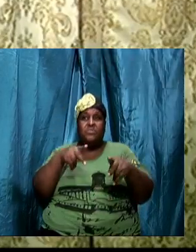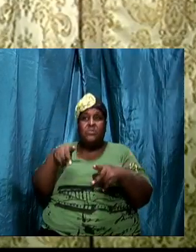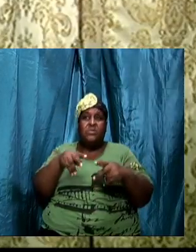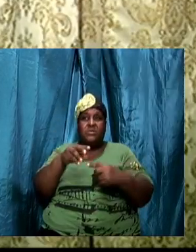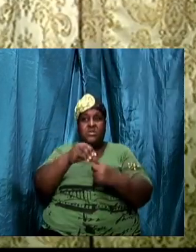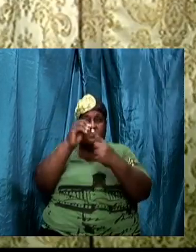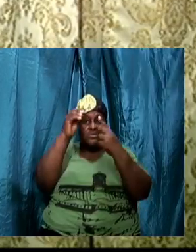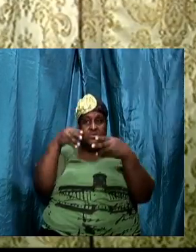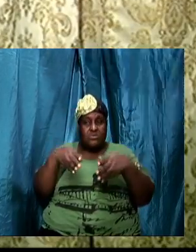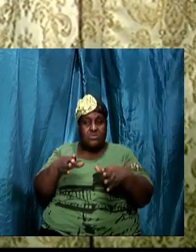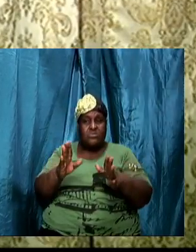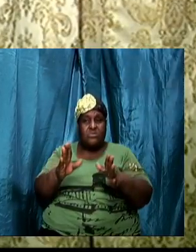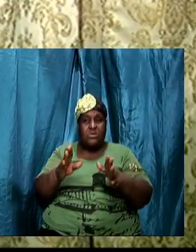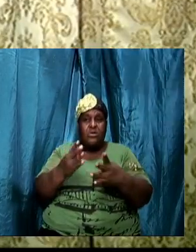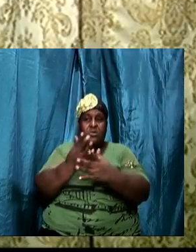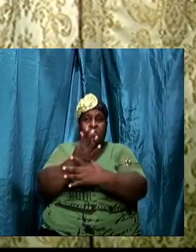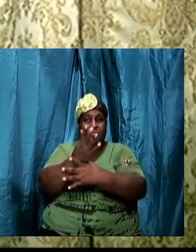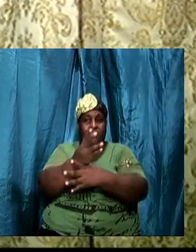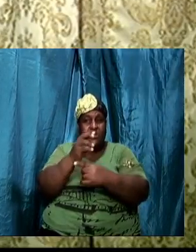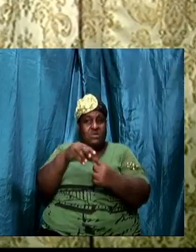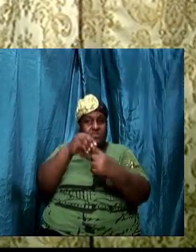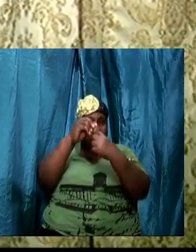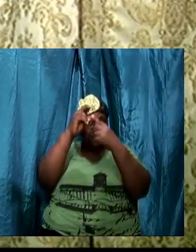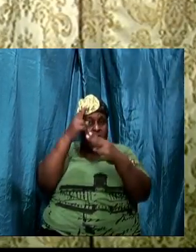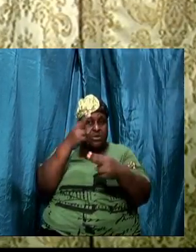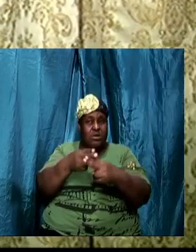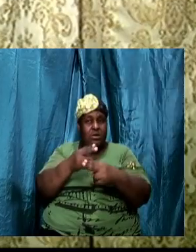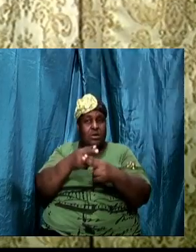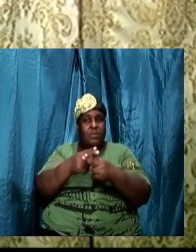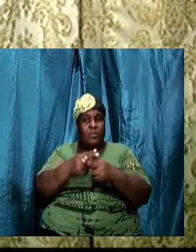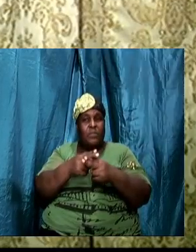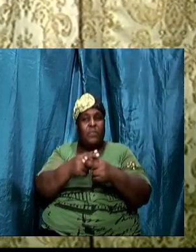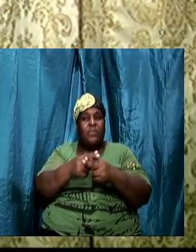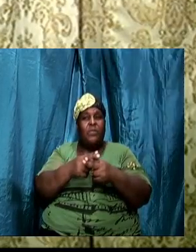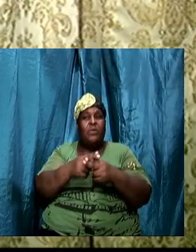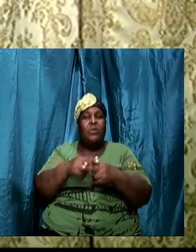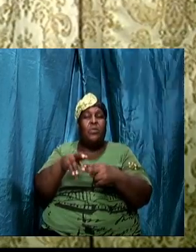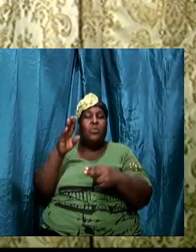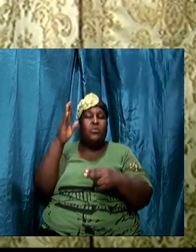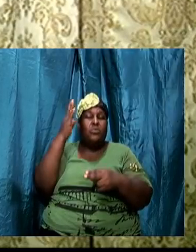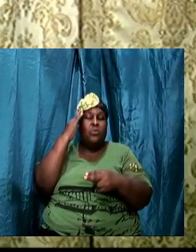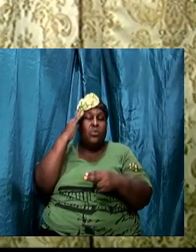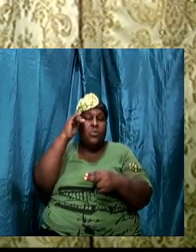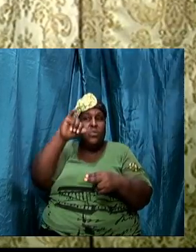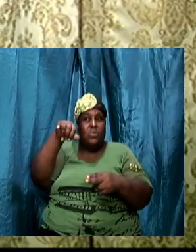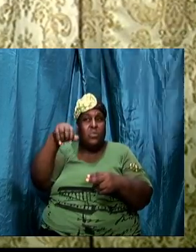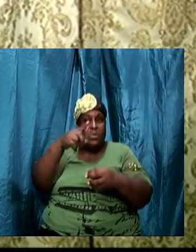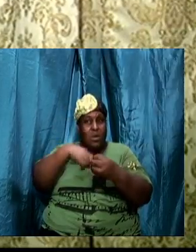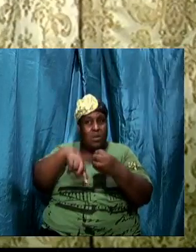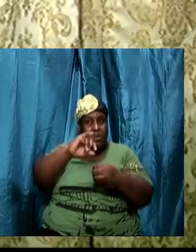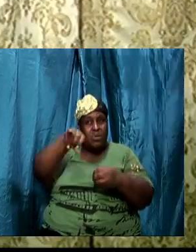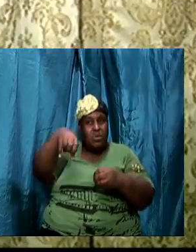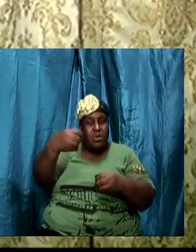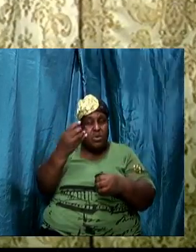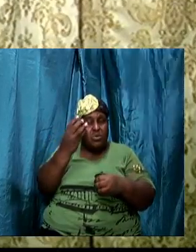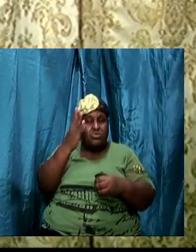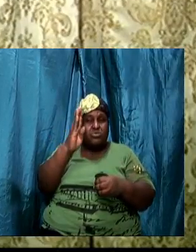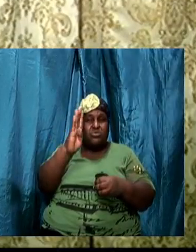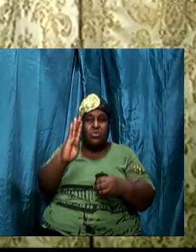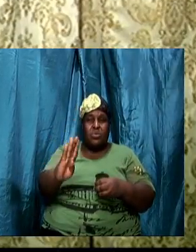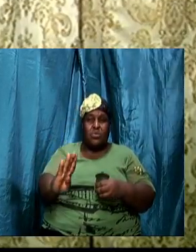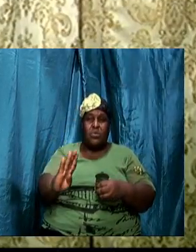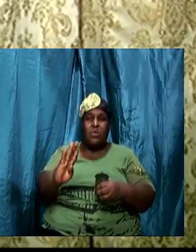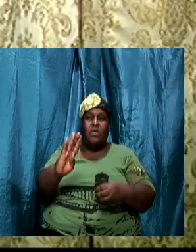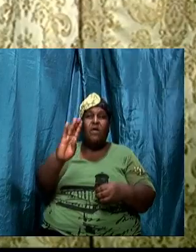a particular name. Hence, we would know about Jehovah Jireh, and He